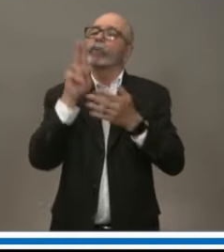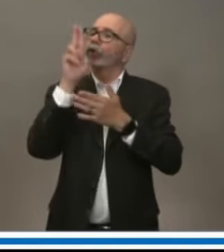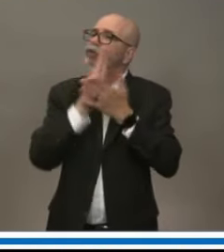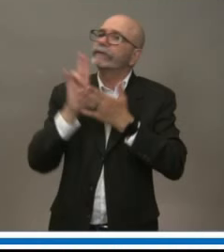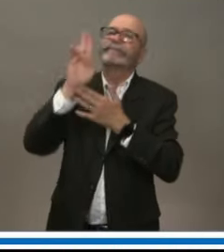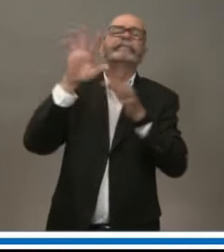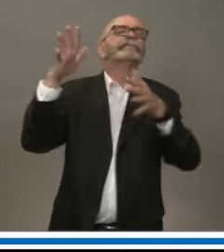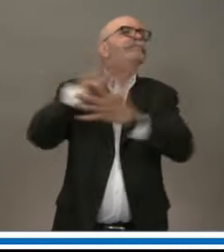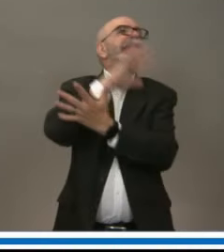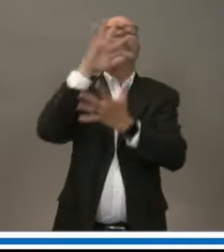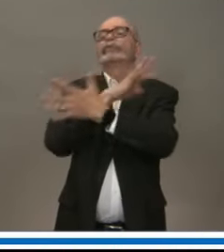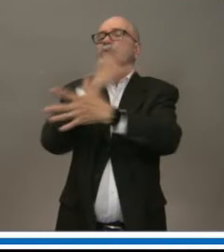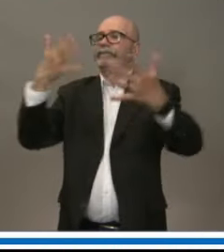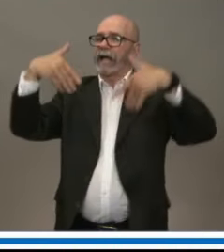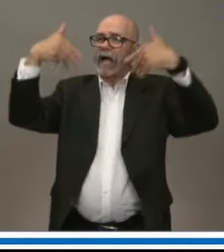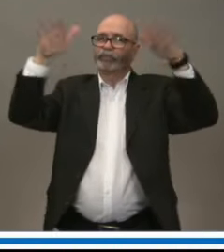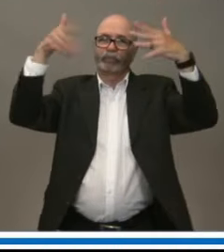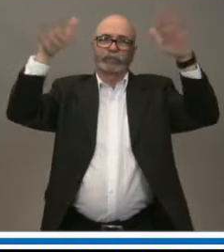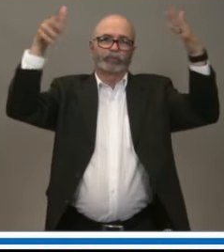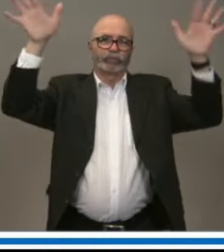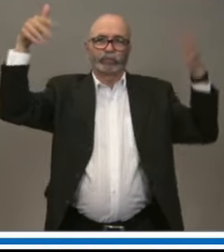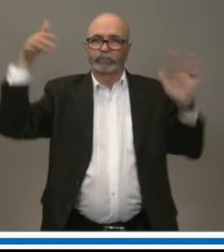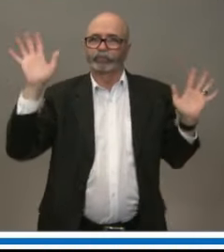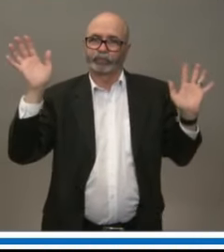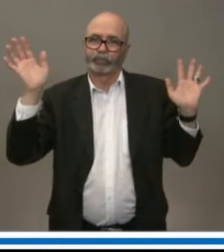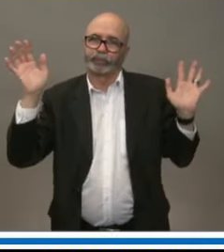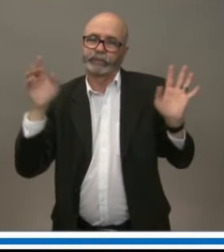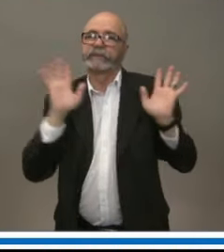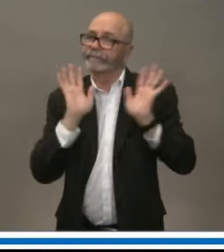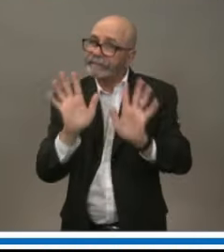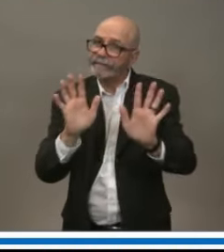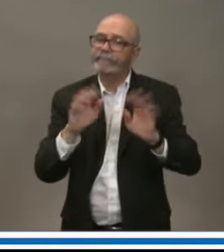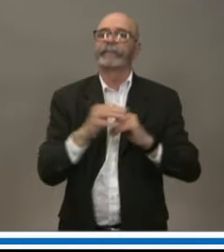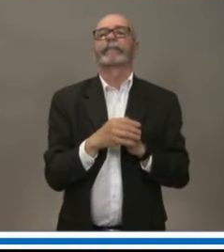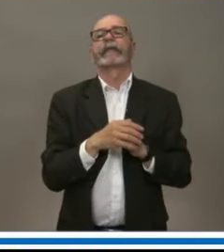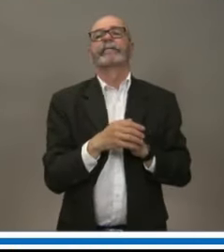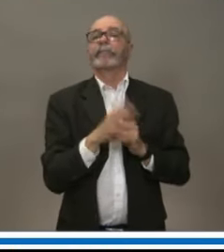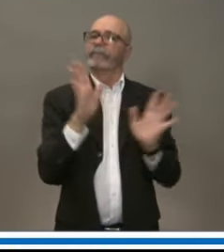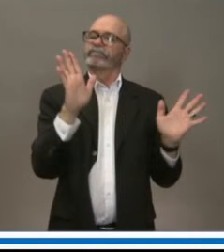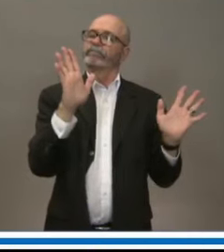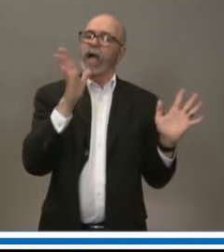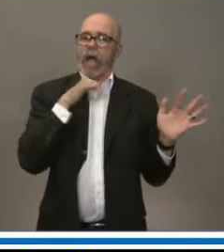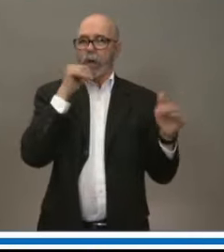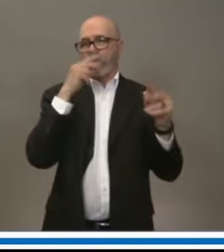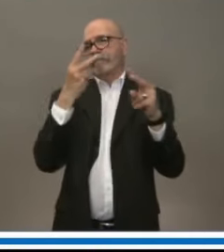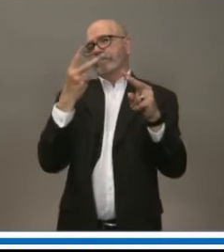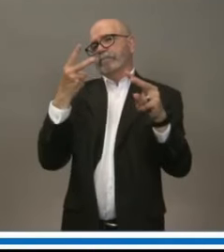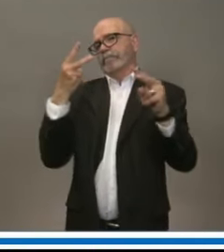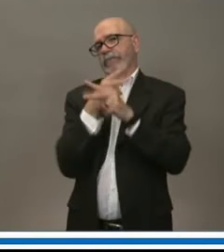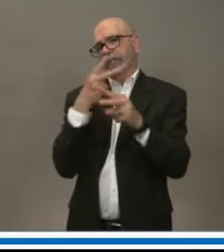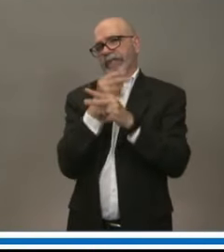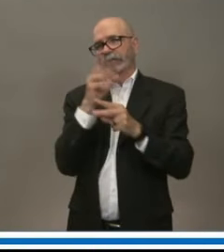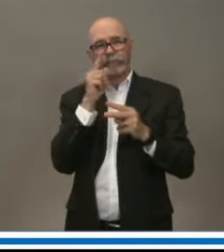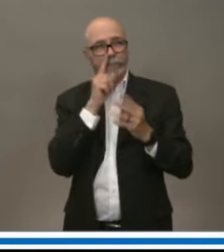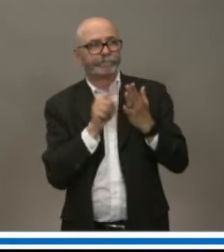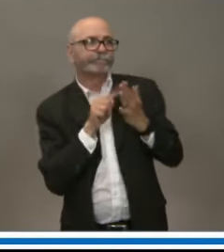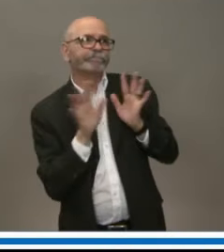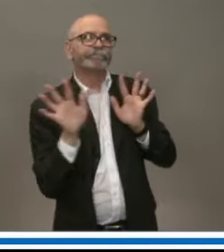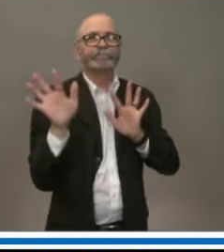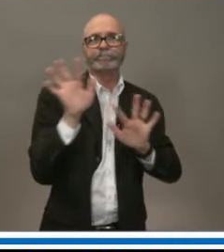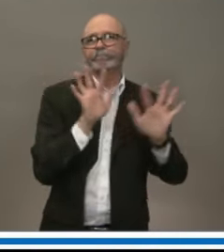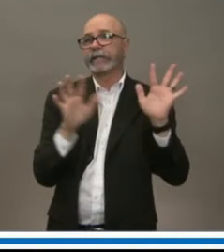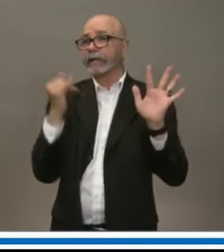said. We'll, with your comment, I'm going to go back and check an indication from the universities. But